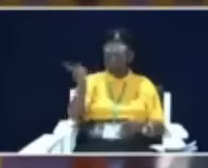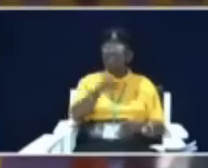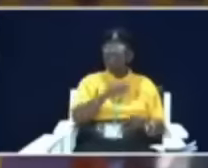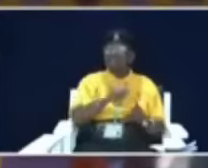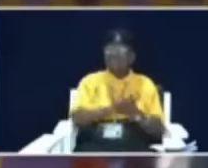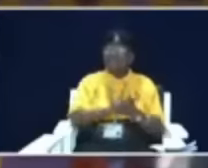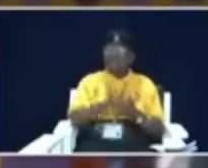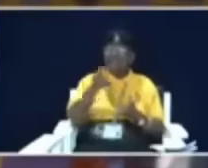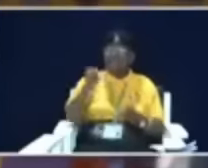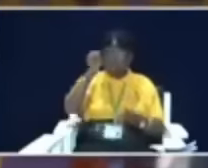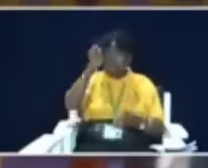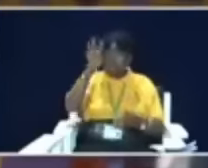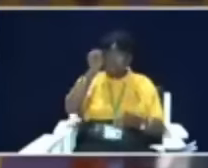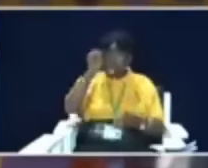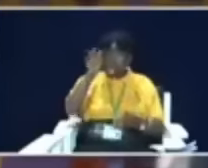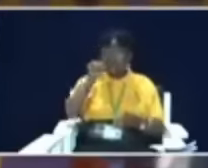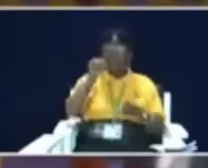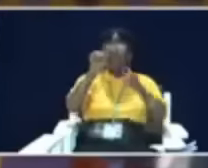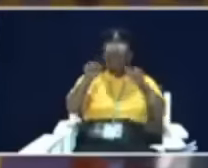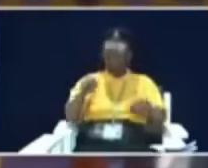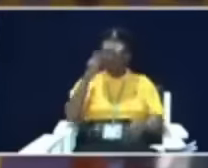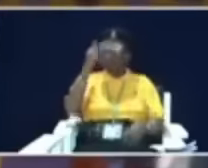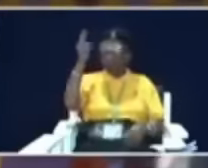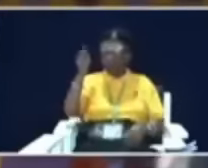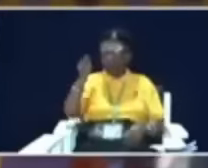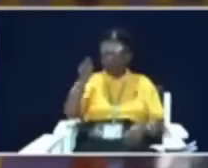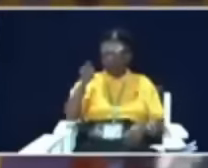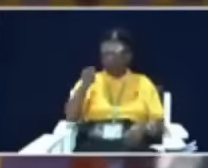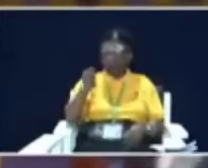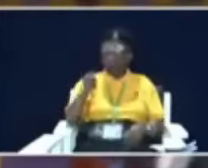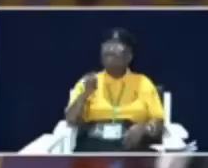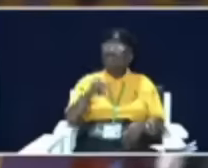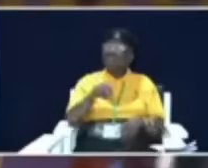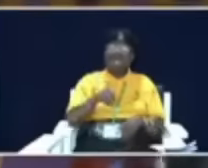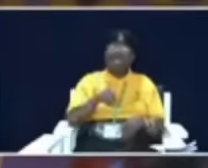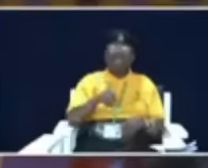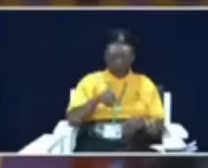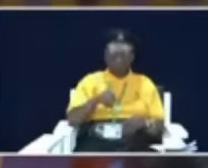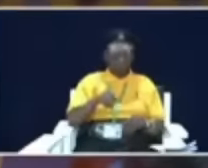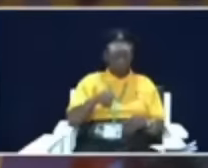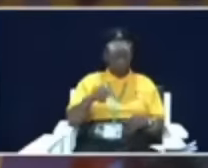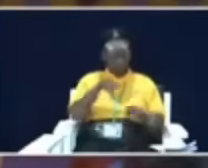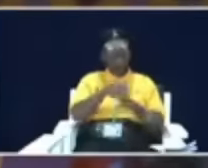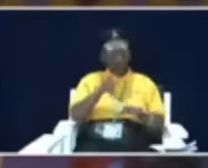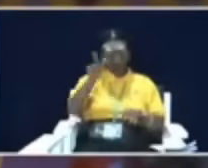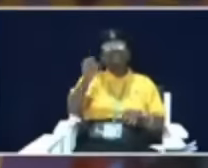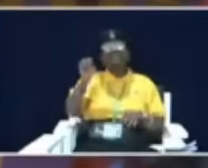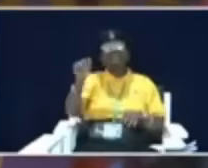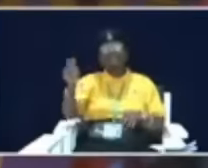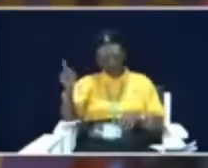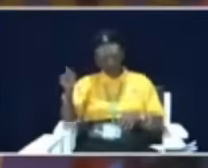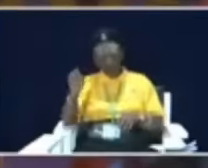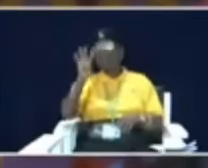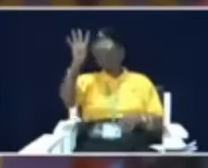see at least 4 days ahead. They have a proverb.